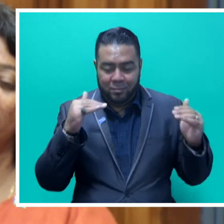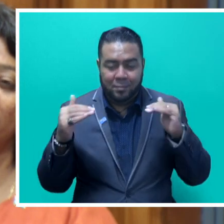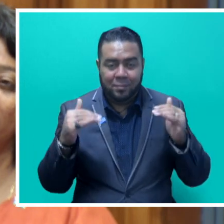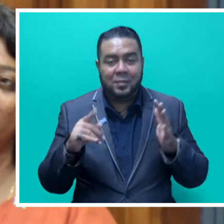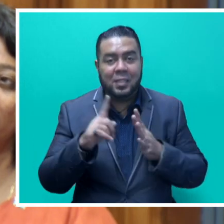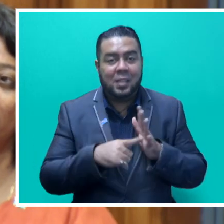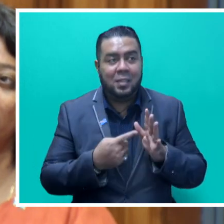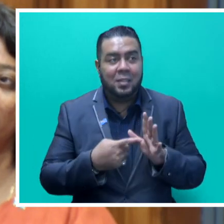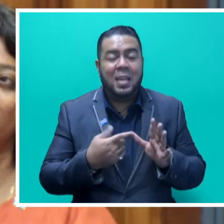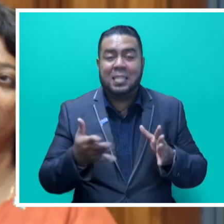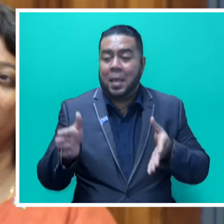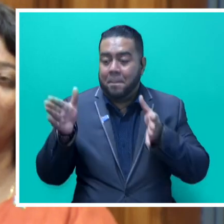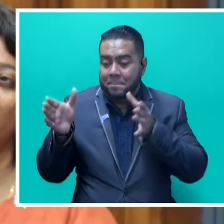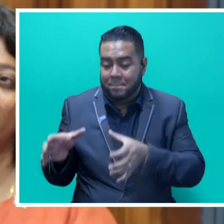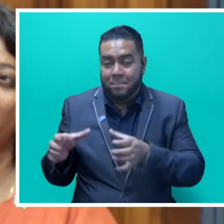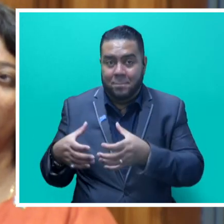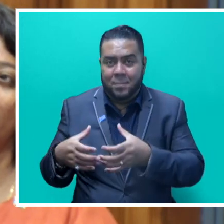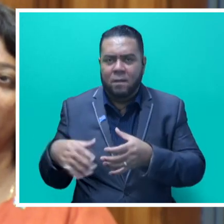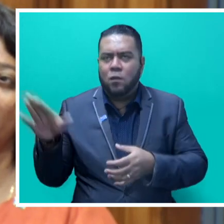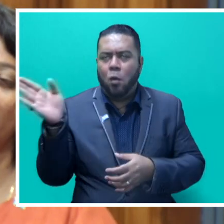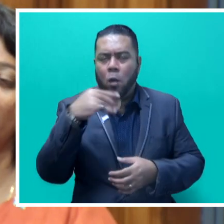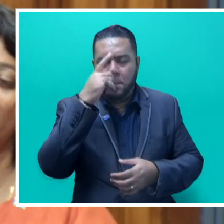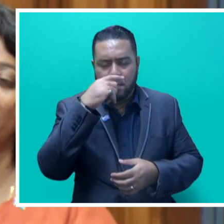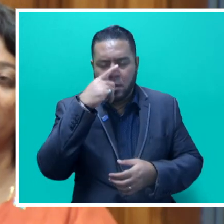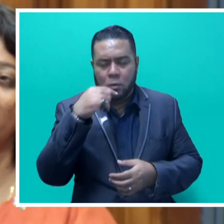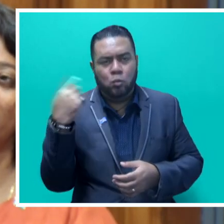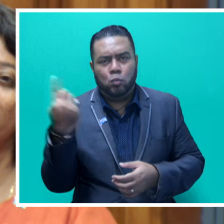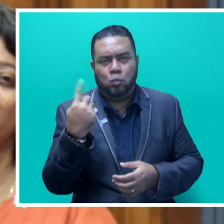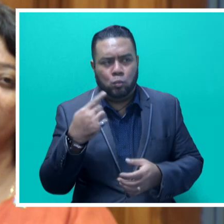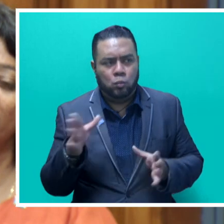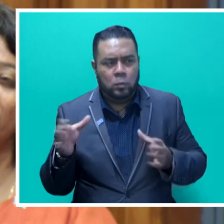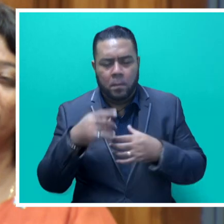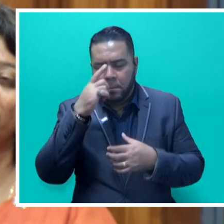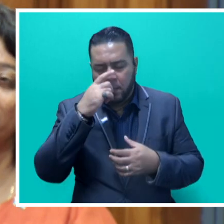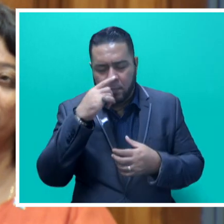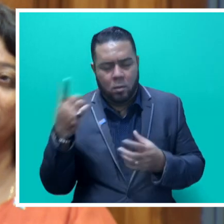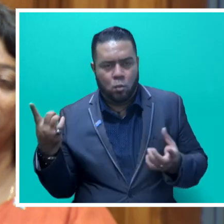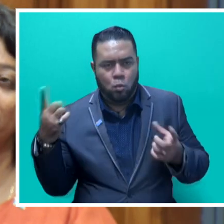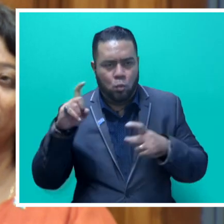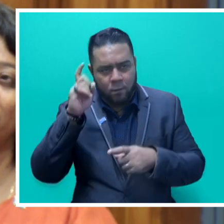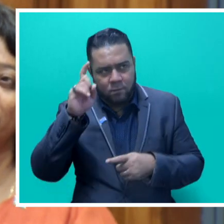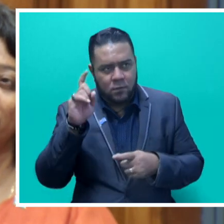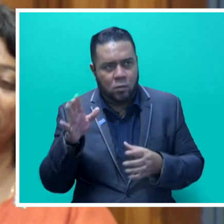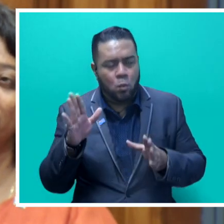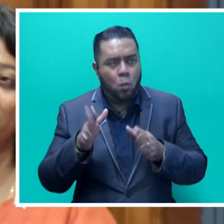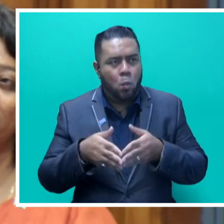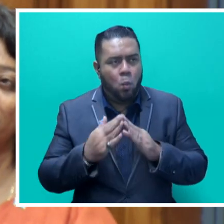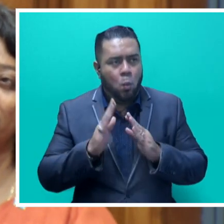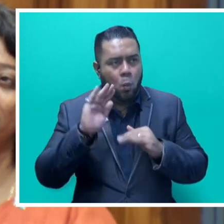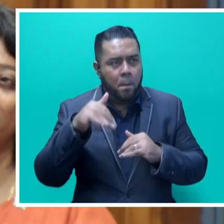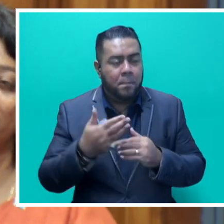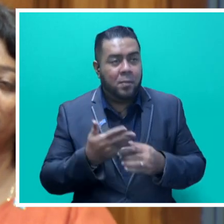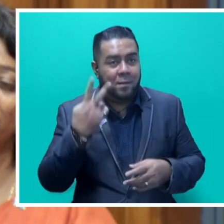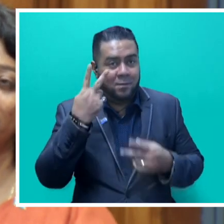Reddy, it is a body for all people who call Fiji home. The recent Veisiko of visitation to His Excellency